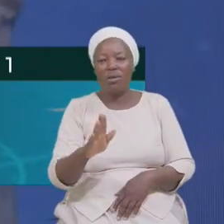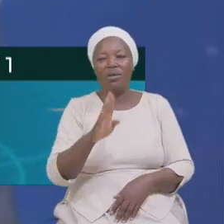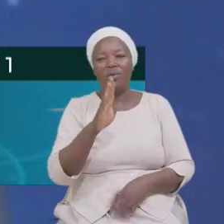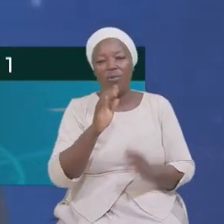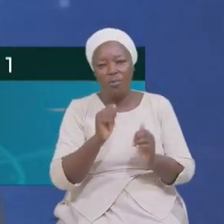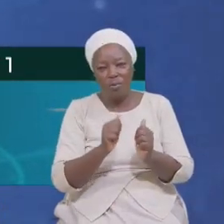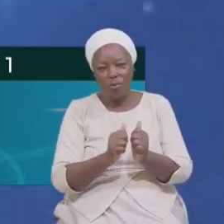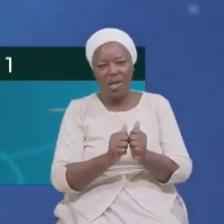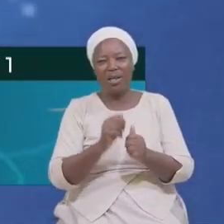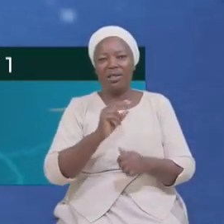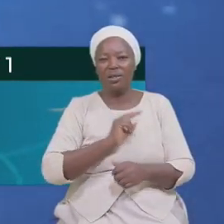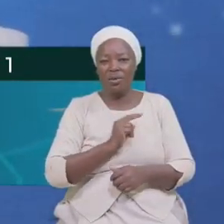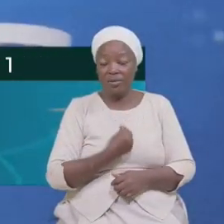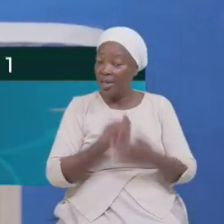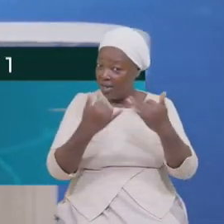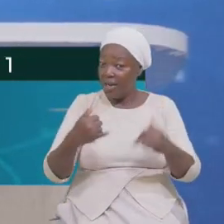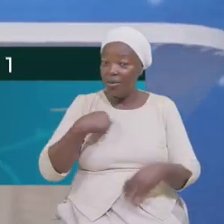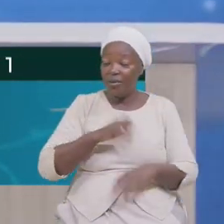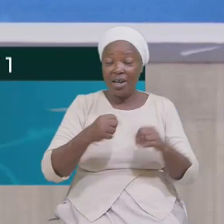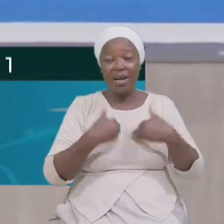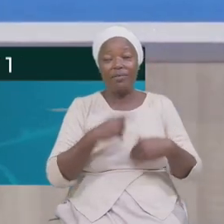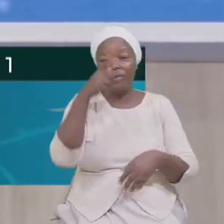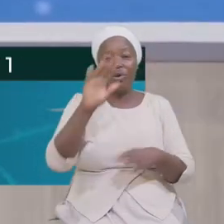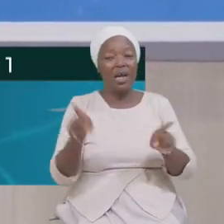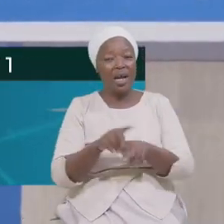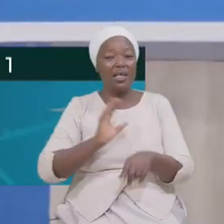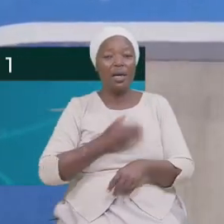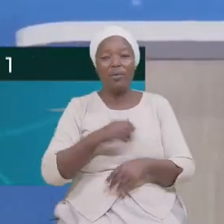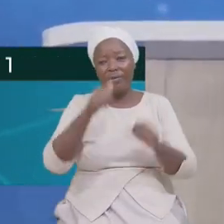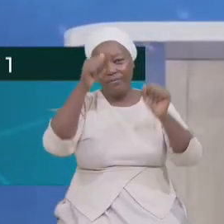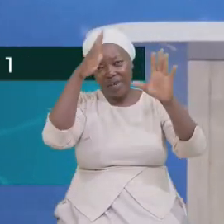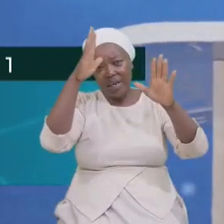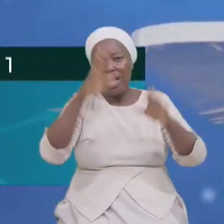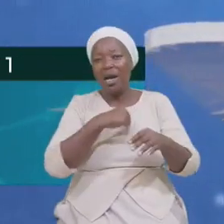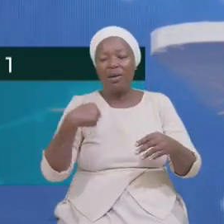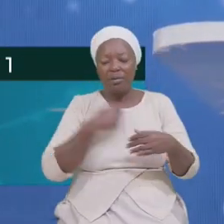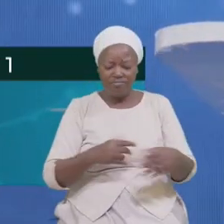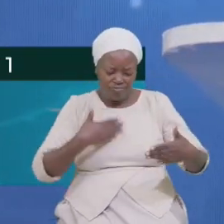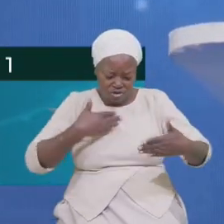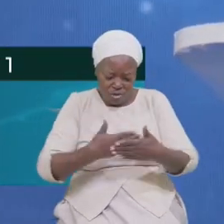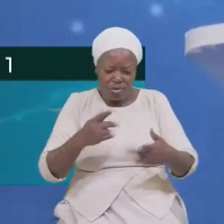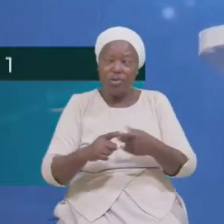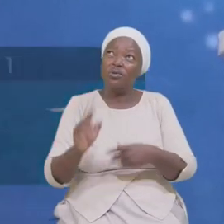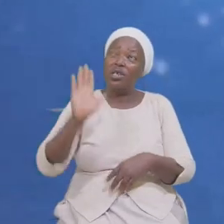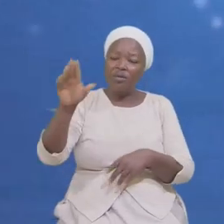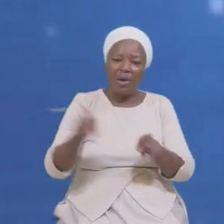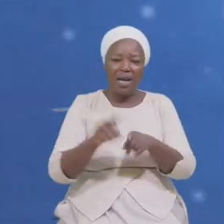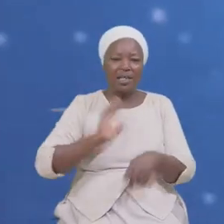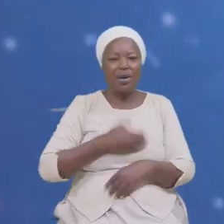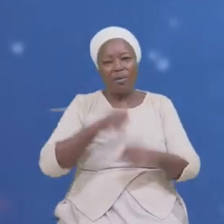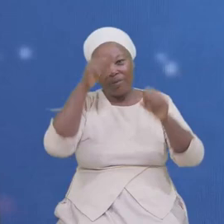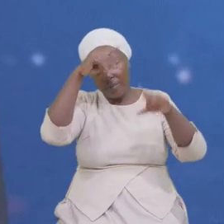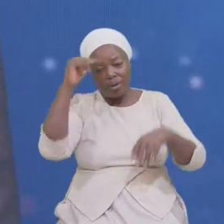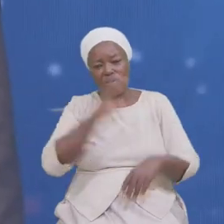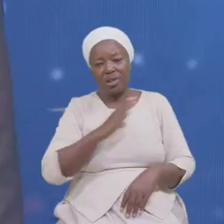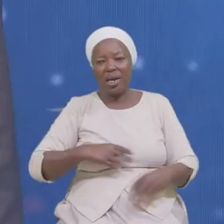we can have God as a father. We can be so intimate with him as a father, because Christ had come, the